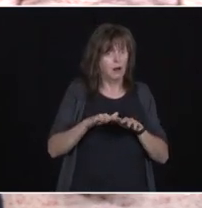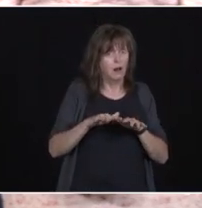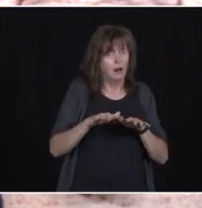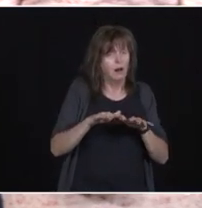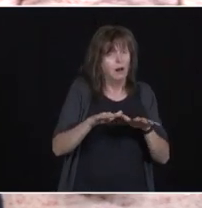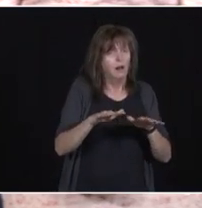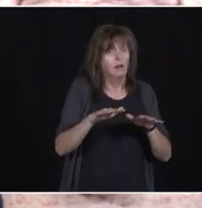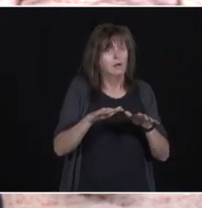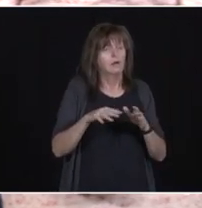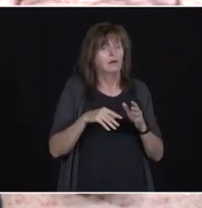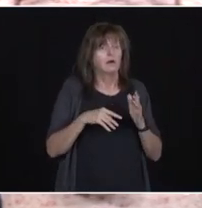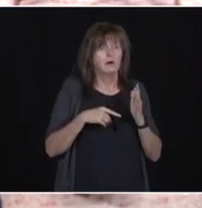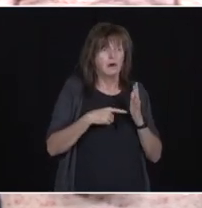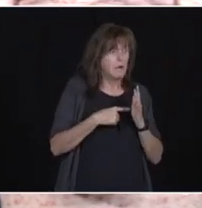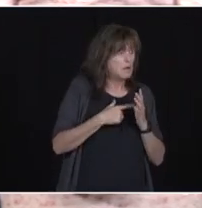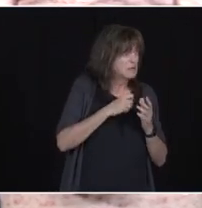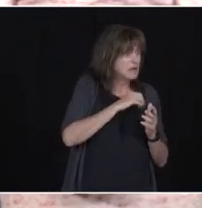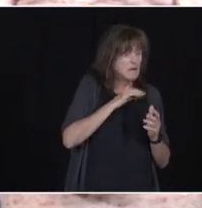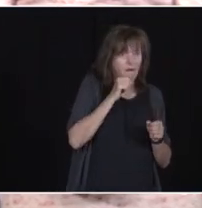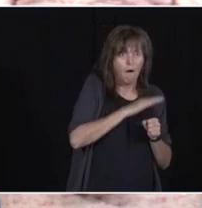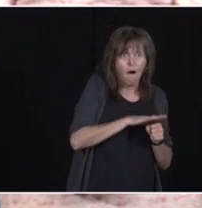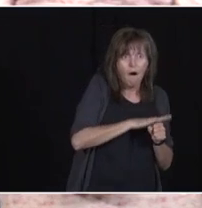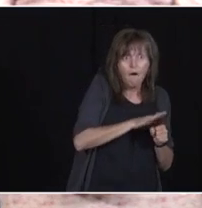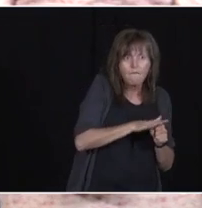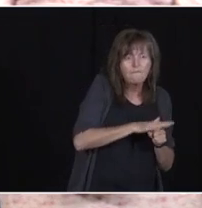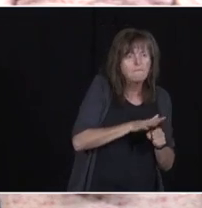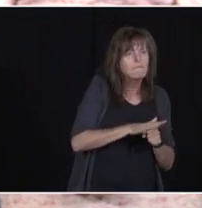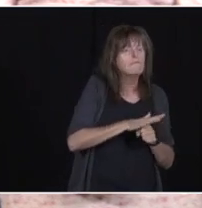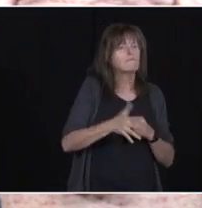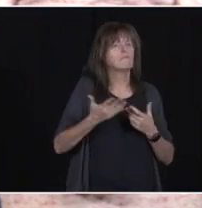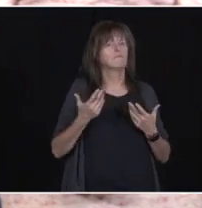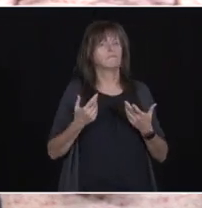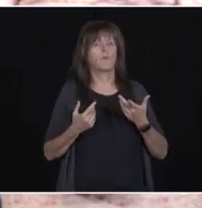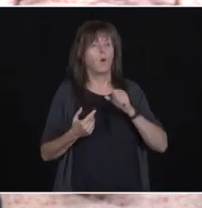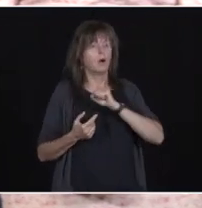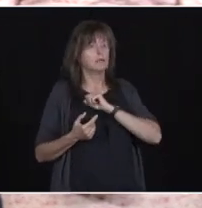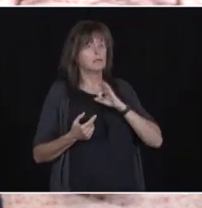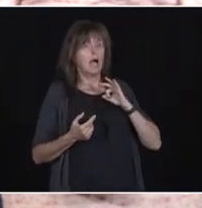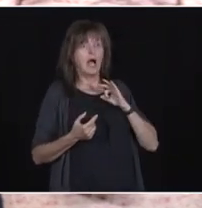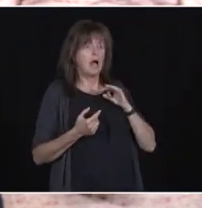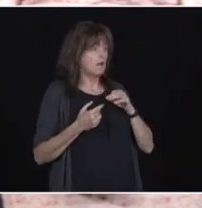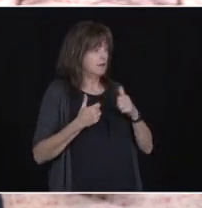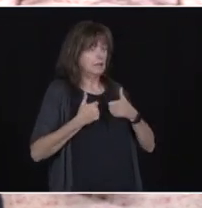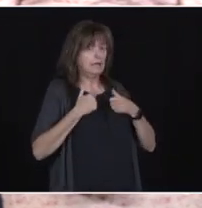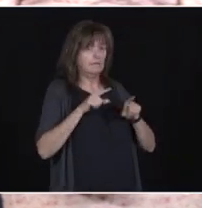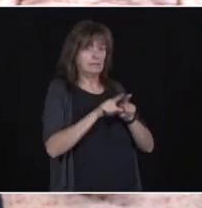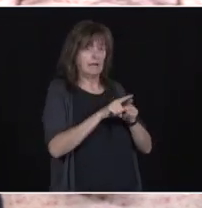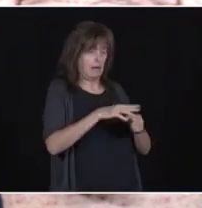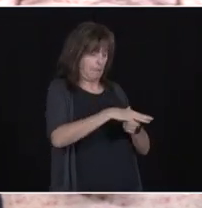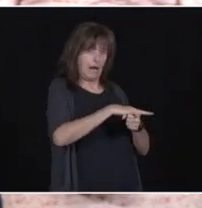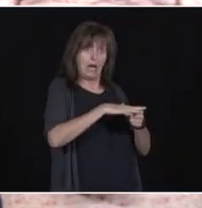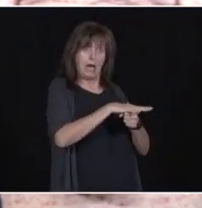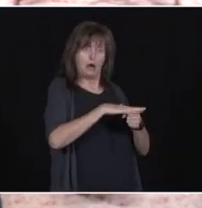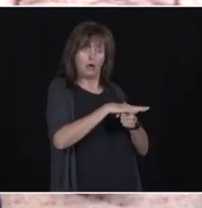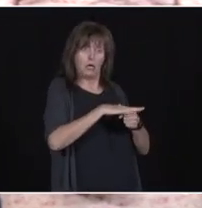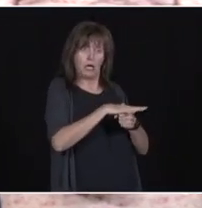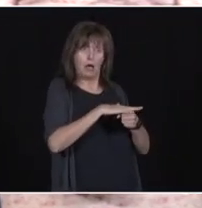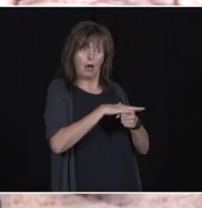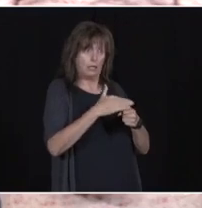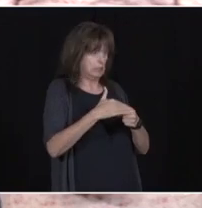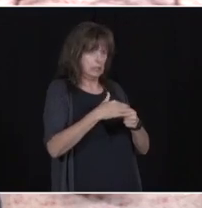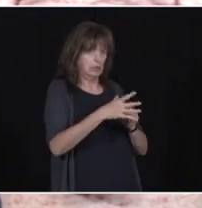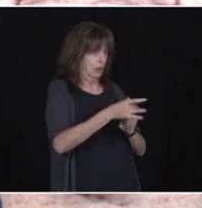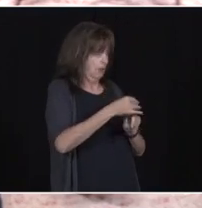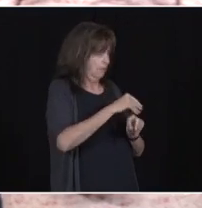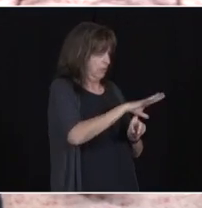staffing and the staff live in that community. So there are many, many variables, but we must absolutely put the resident at the center